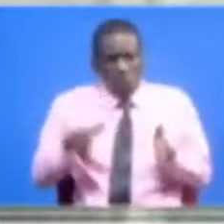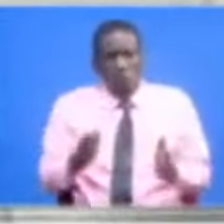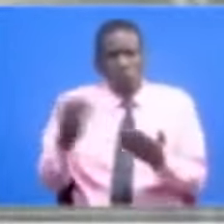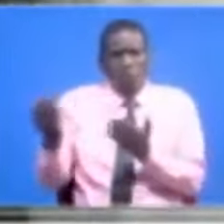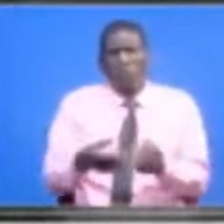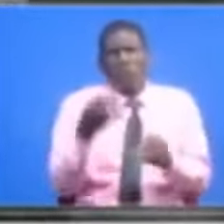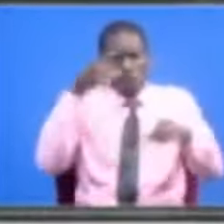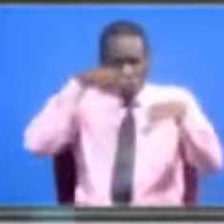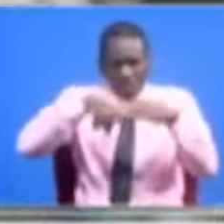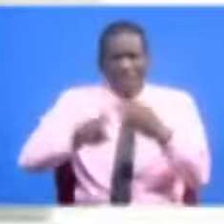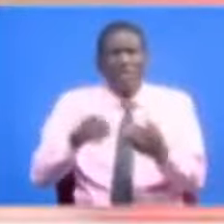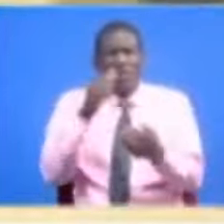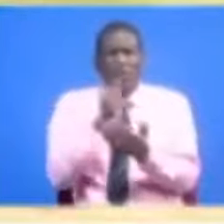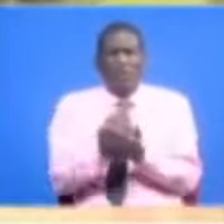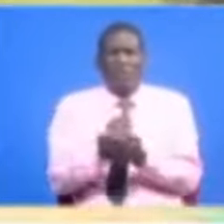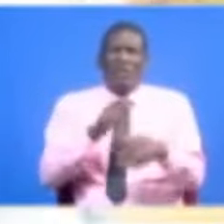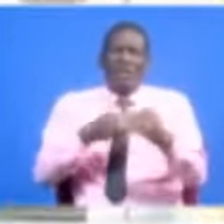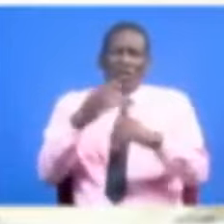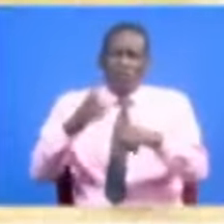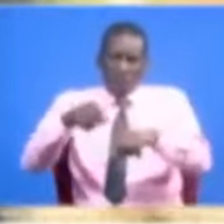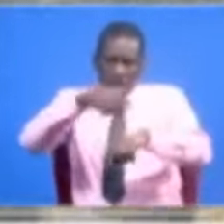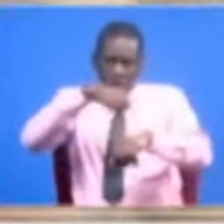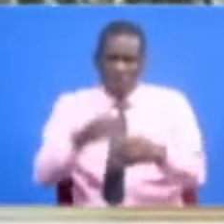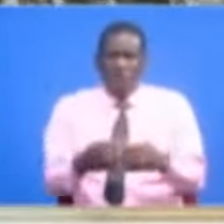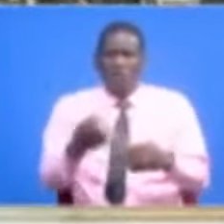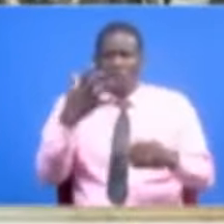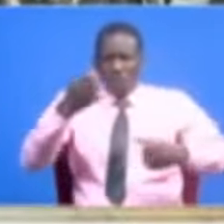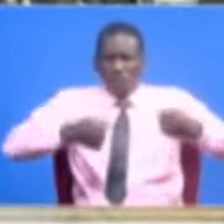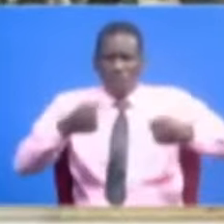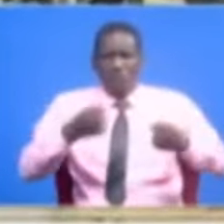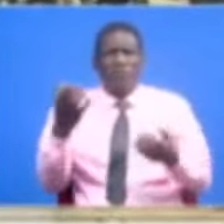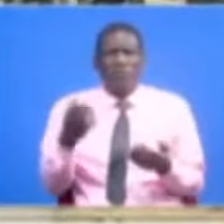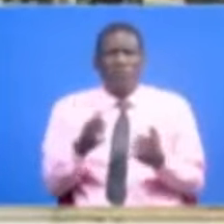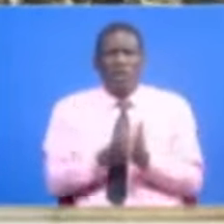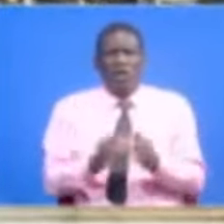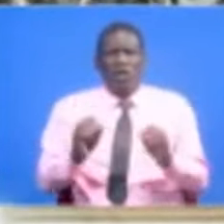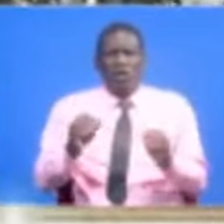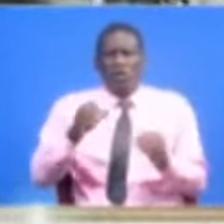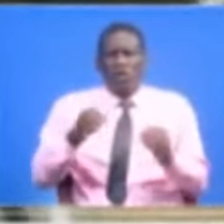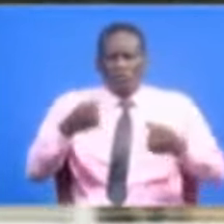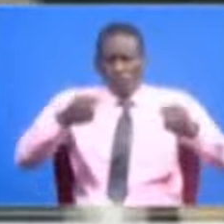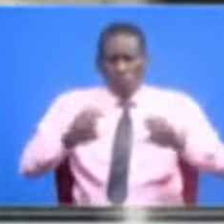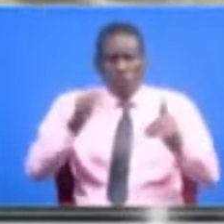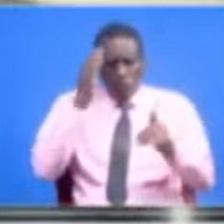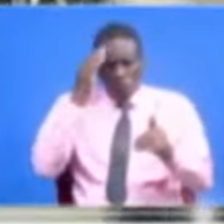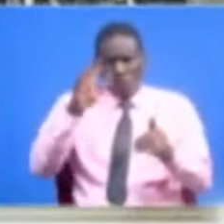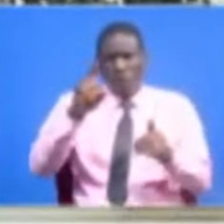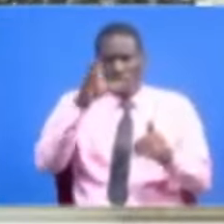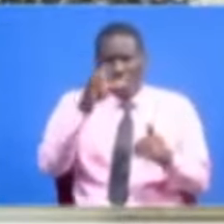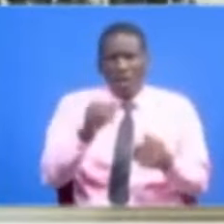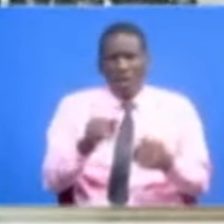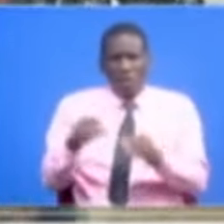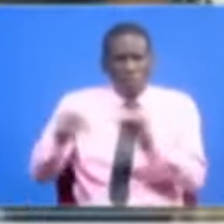about an hour inside the headquarters, five cars of the make of Subaru Outbacks and Foresters, synonymous with the DCI, zoomed out